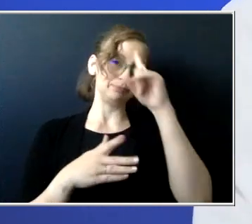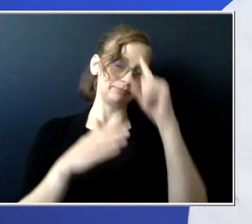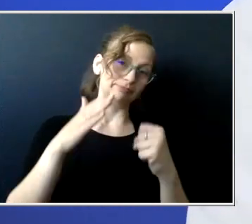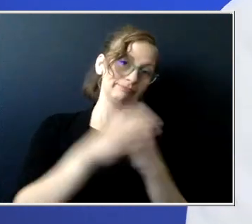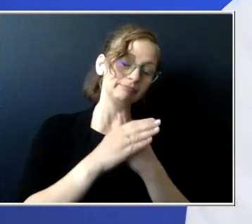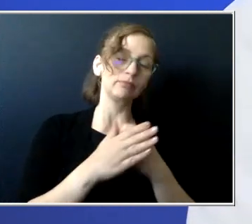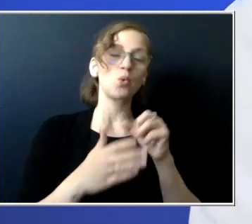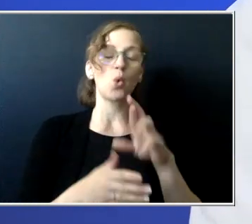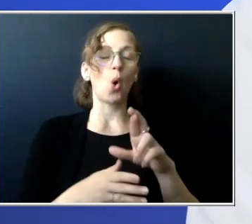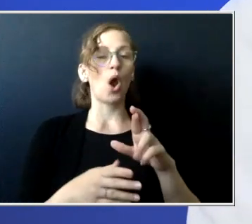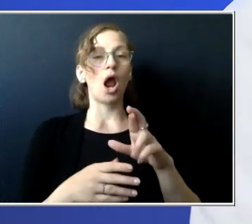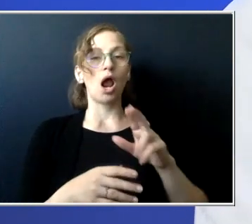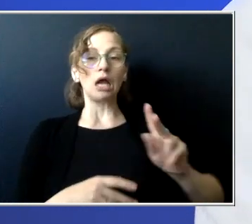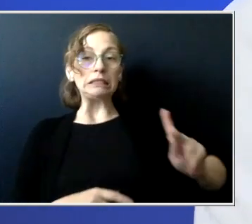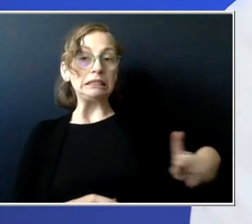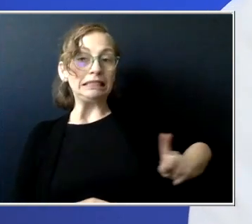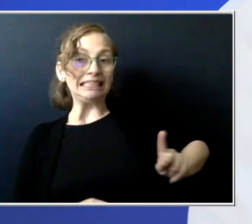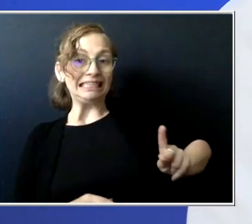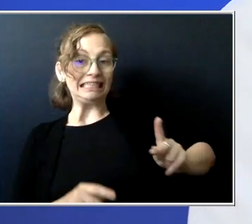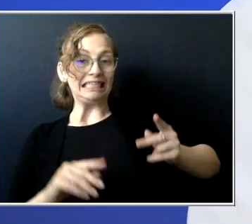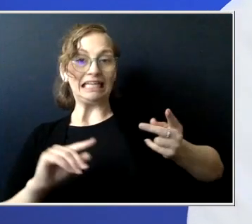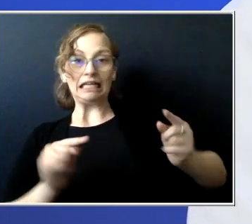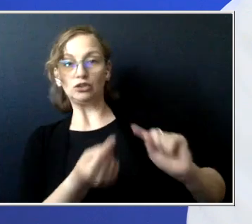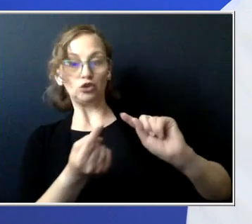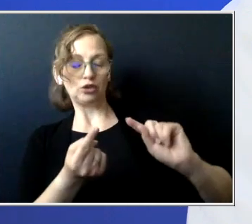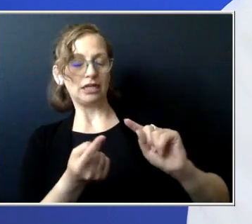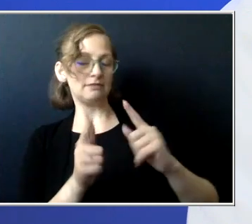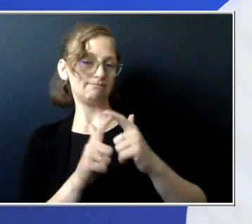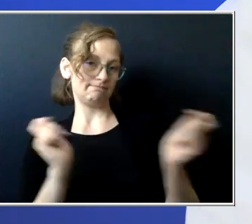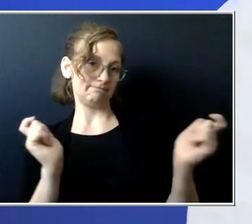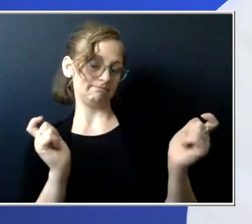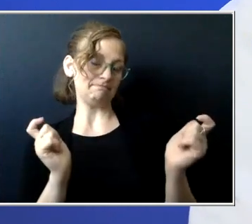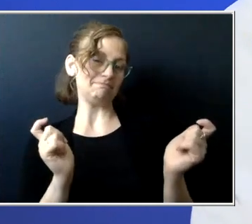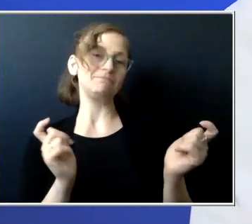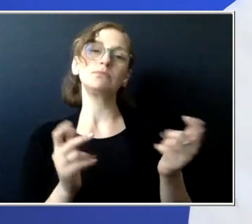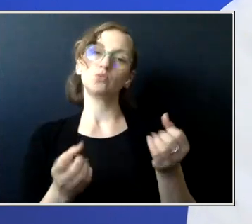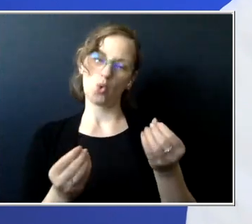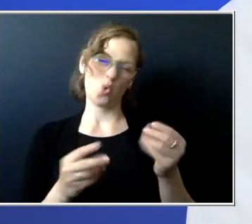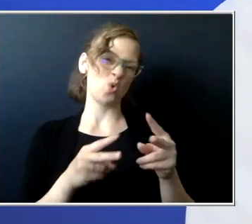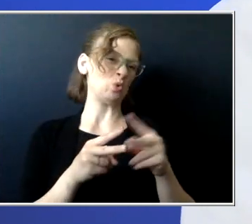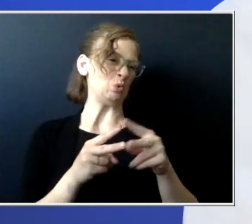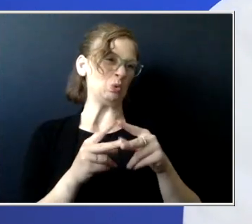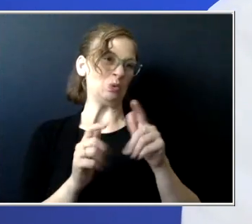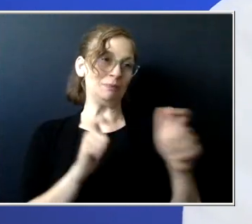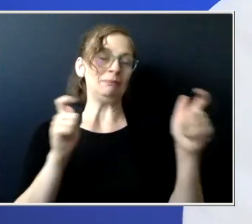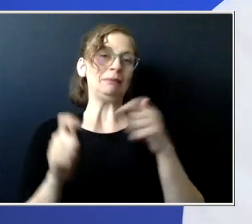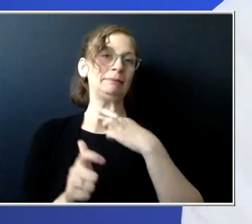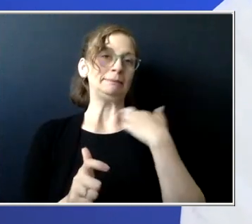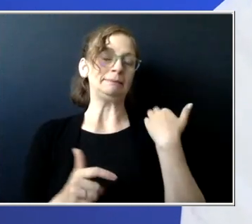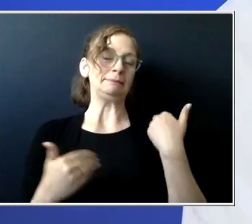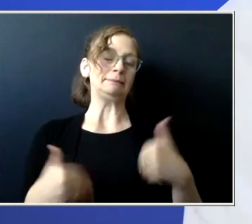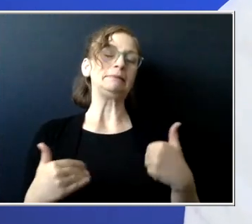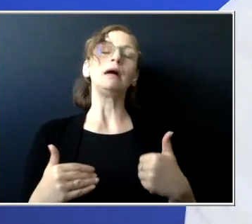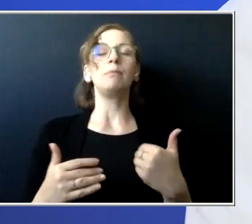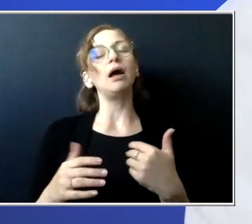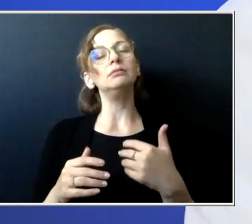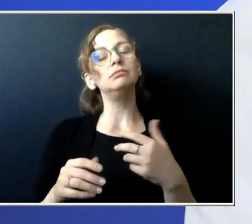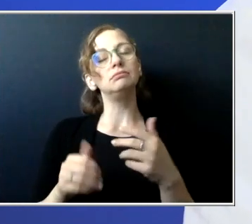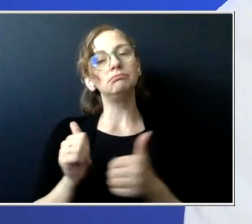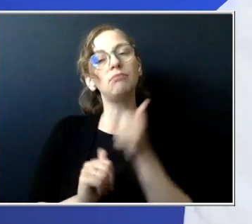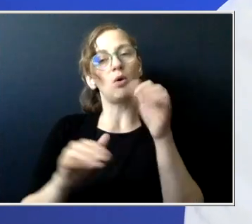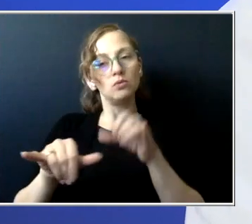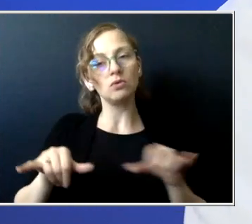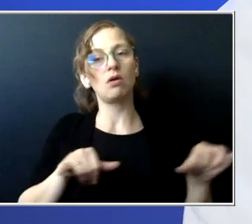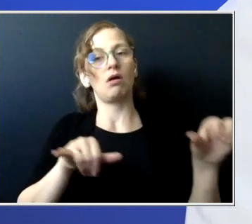kidneys or gut or these kind of things. So those are two life-threatening ones. But the most common prodrome we see, and it's a big problem in the world,